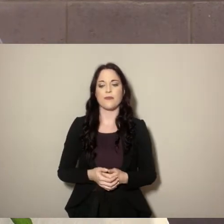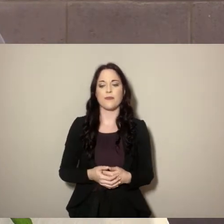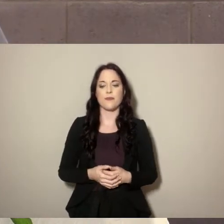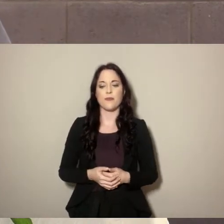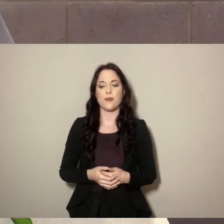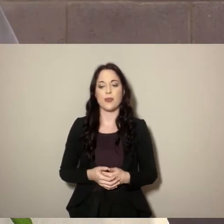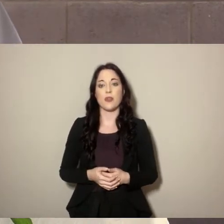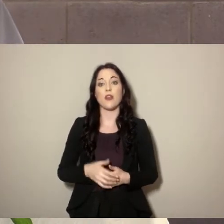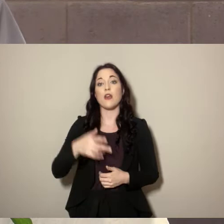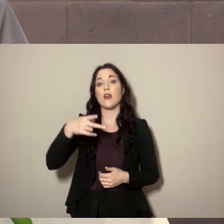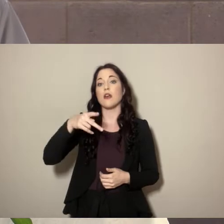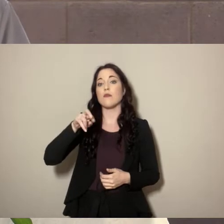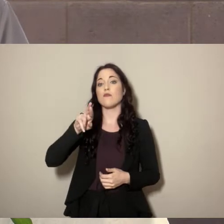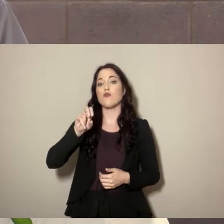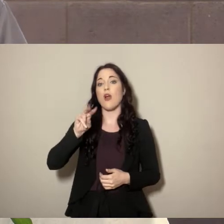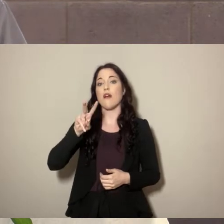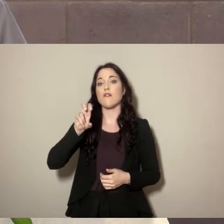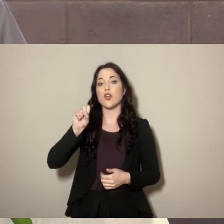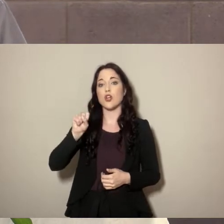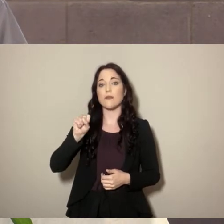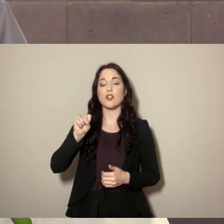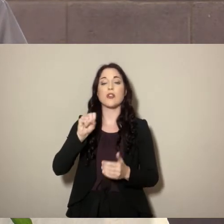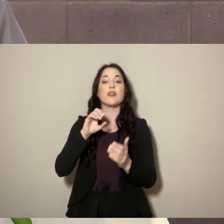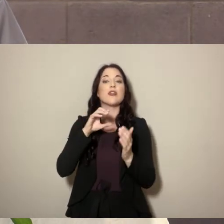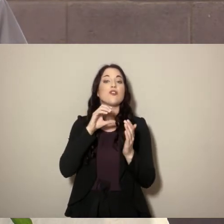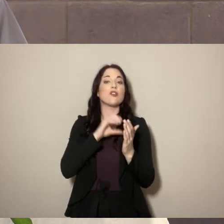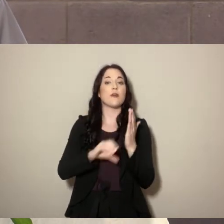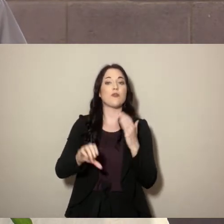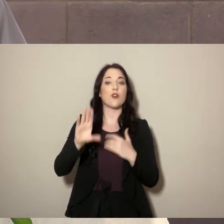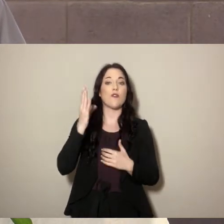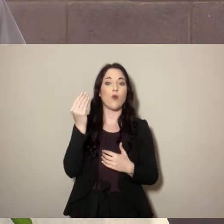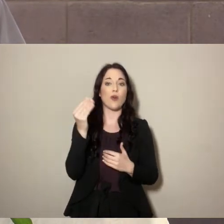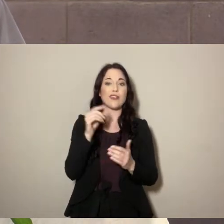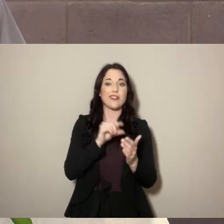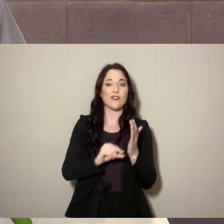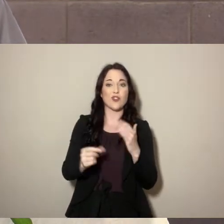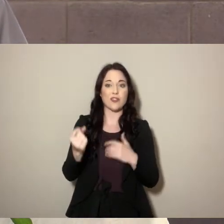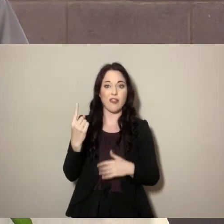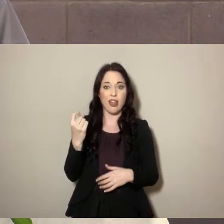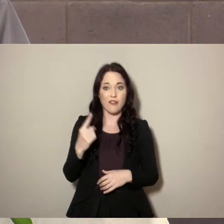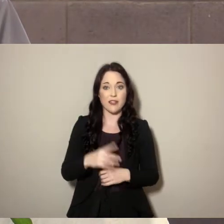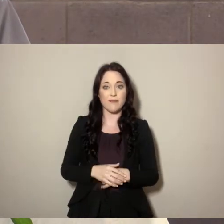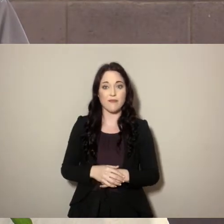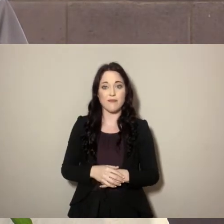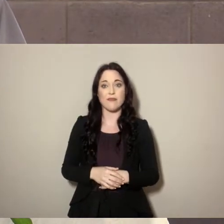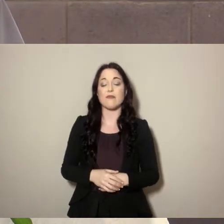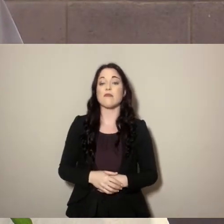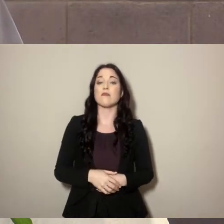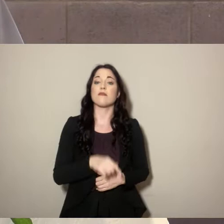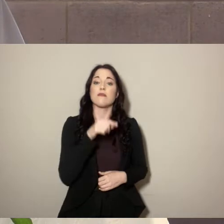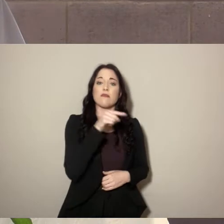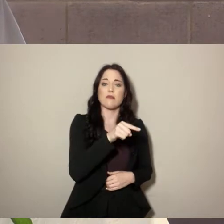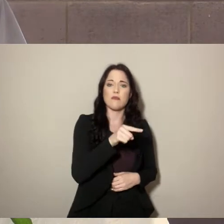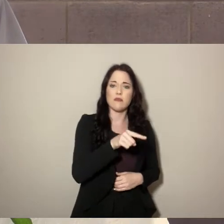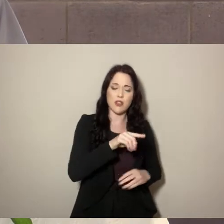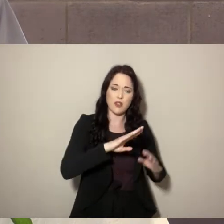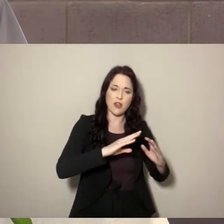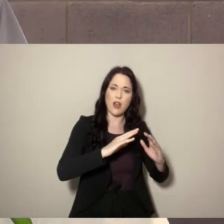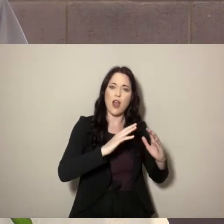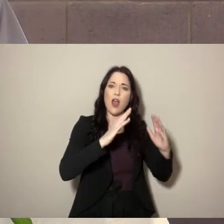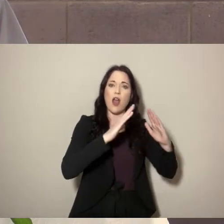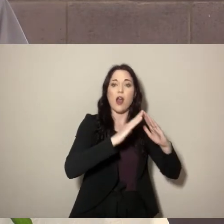Proverbs 14:11 from the wisdom tradition says, the house of the wicked is destroyed, but the tent of the